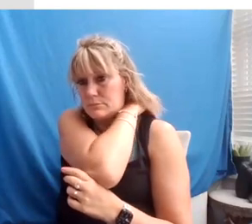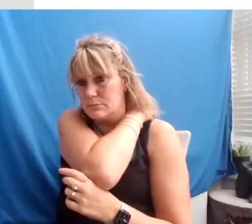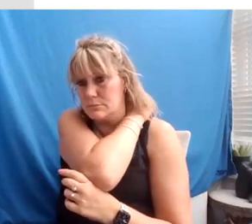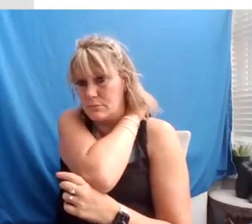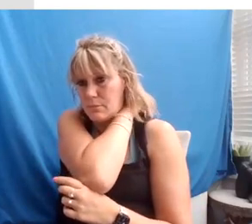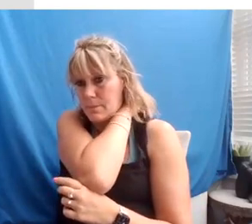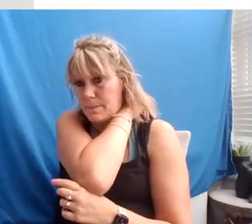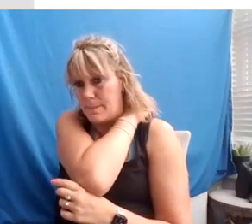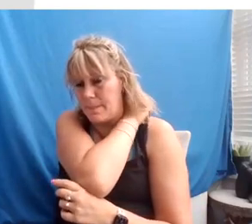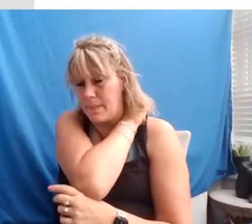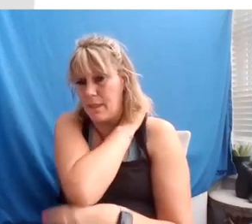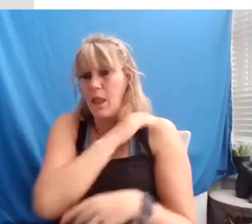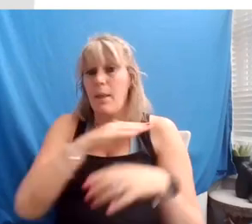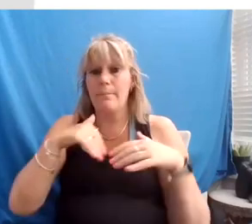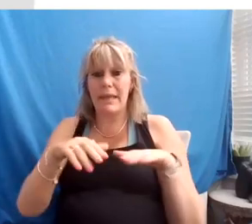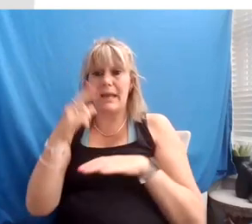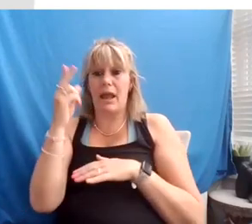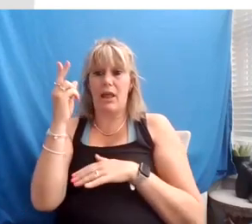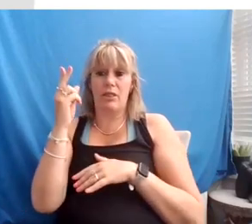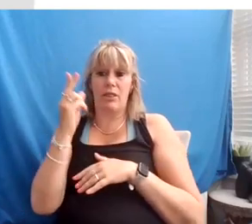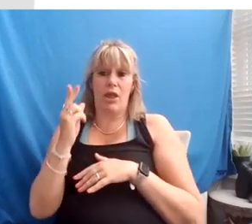Well, I did it at an art session at Enough.